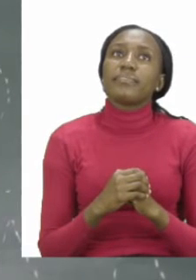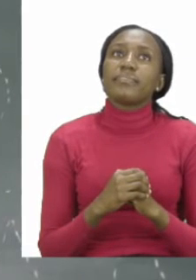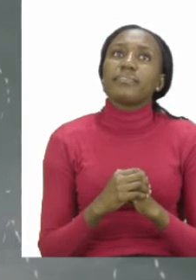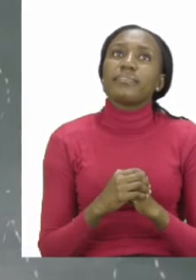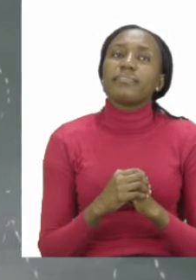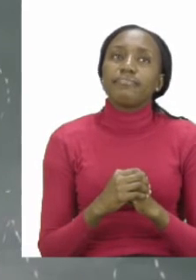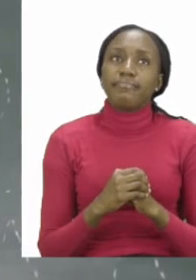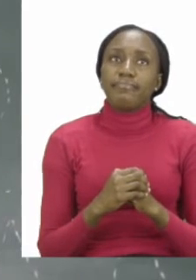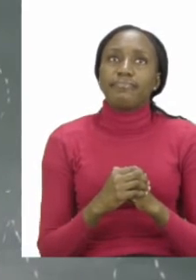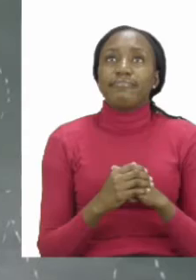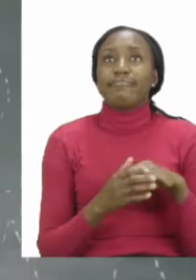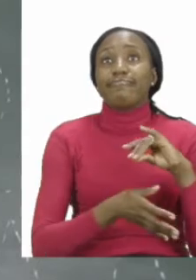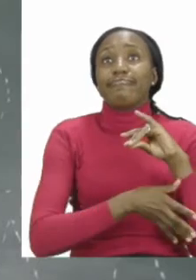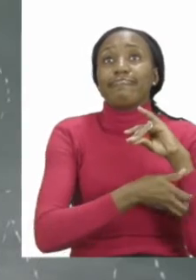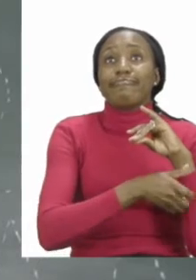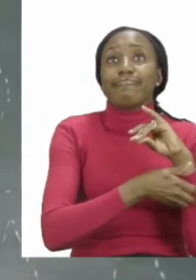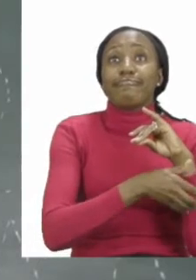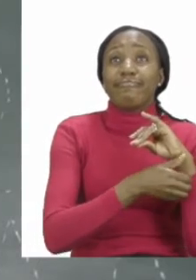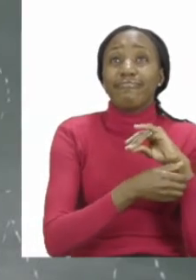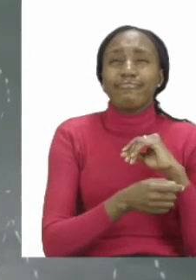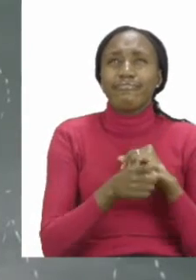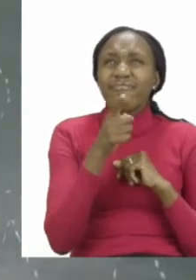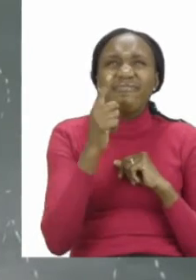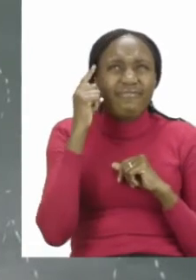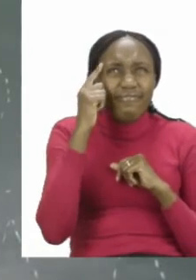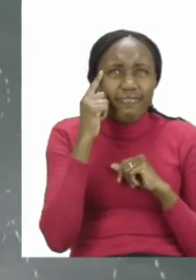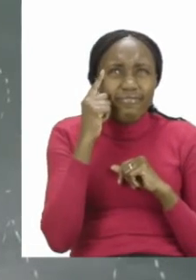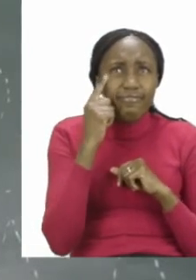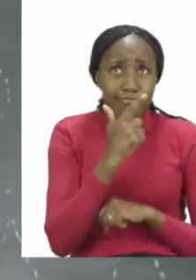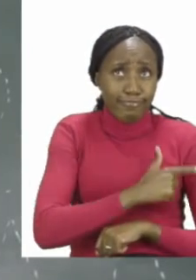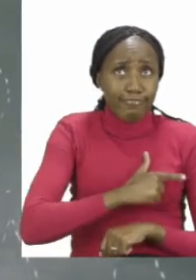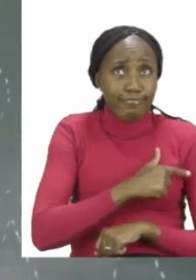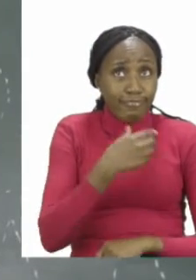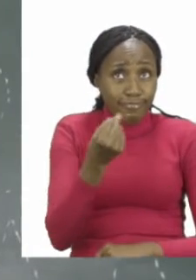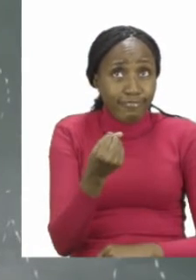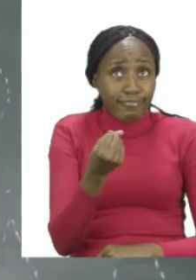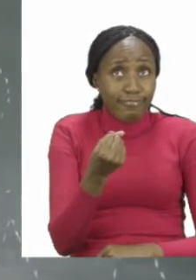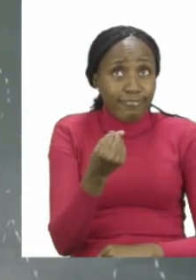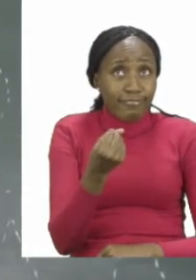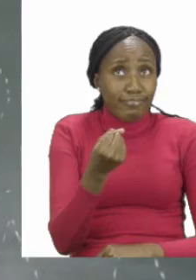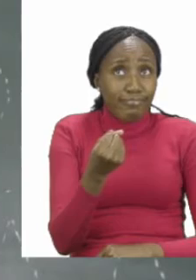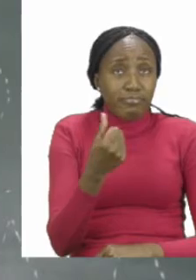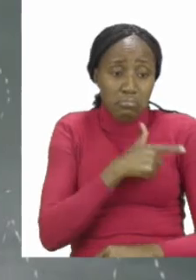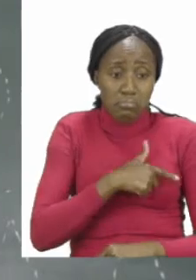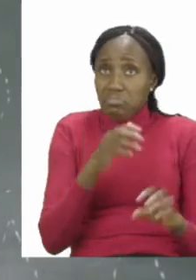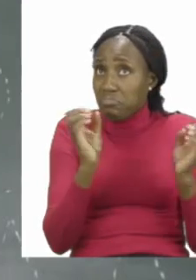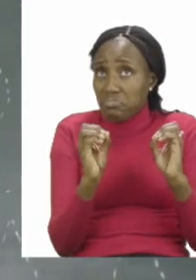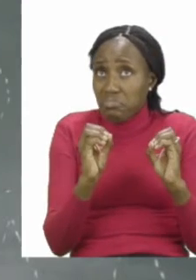the monkey. Do you think the monkey is living or